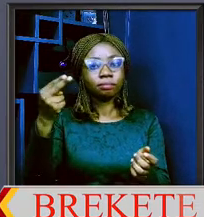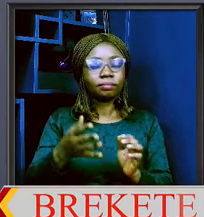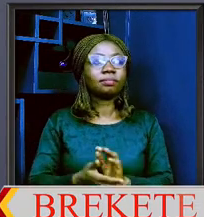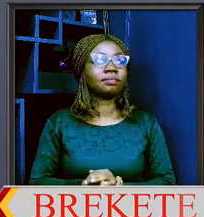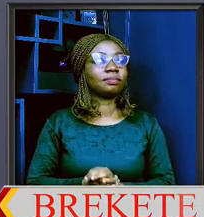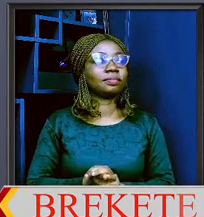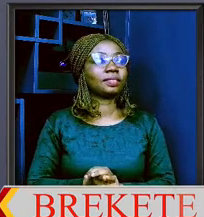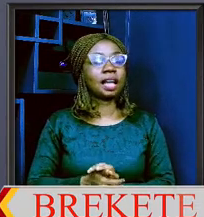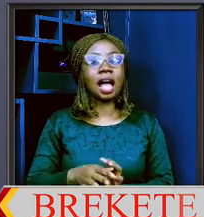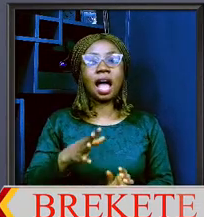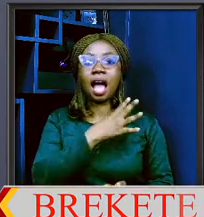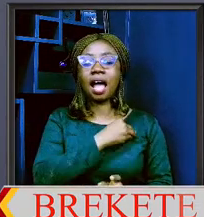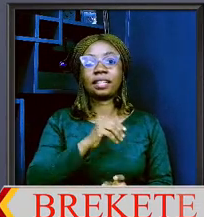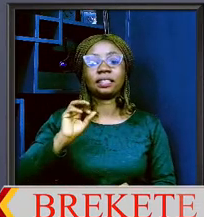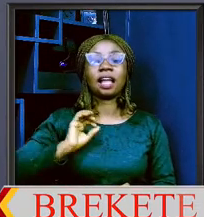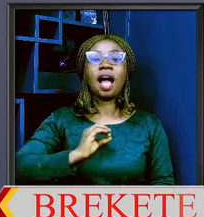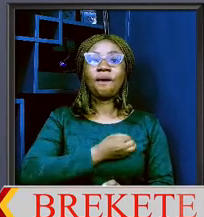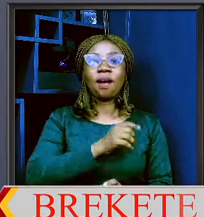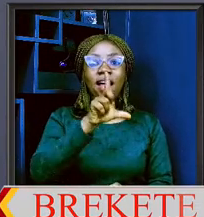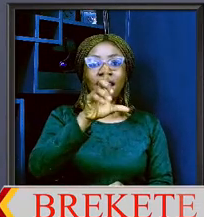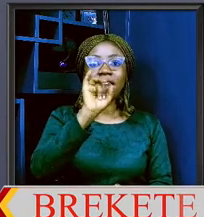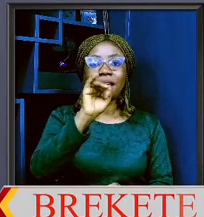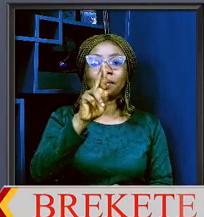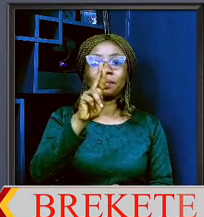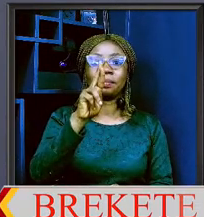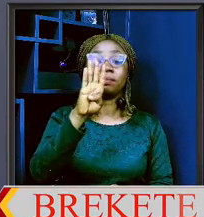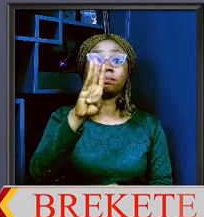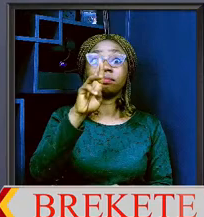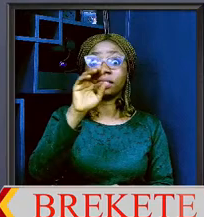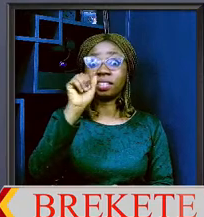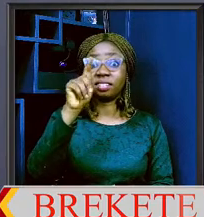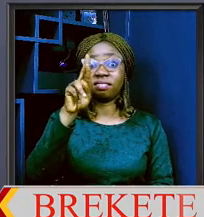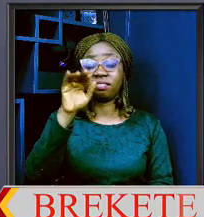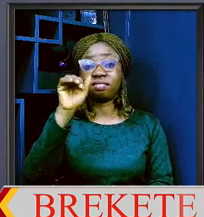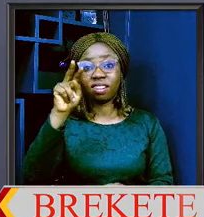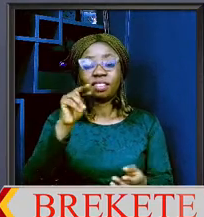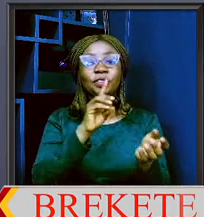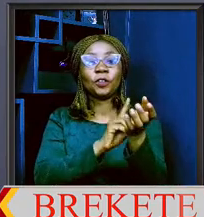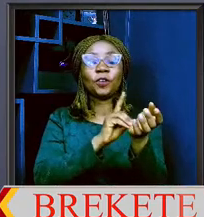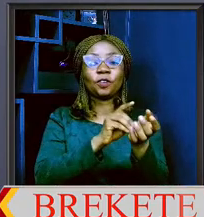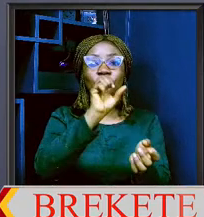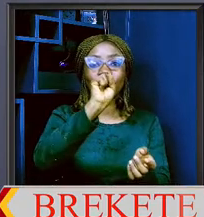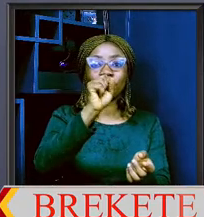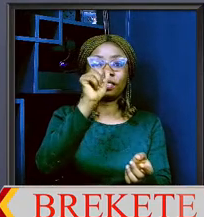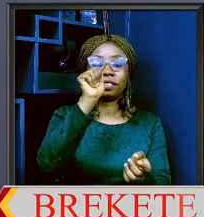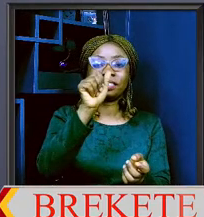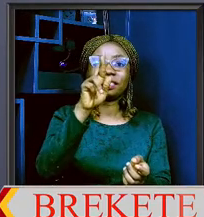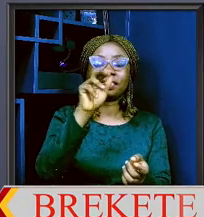aim and our librarian Dr Sarah da